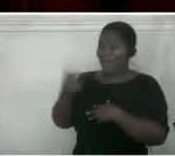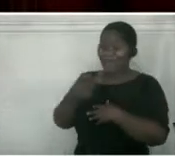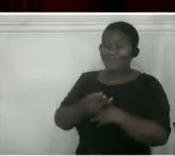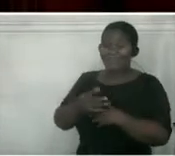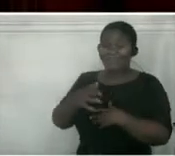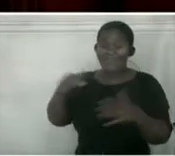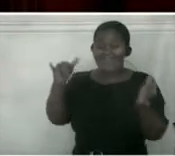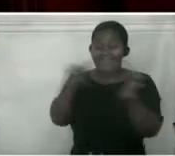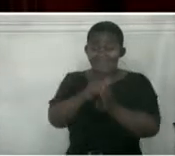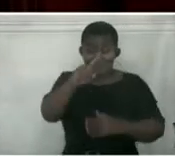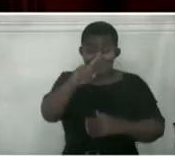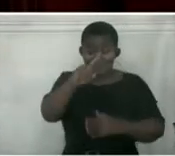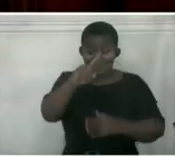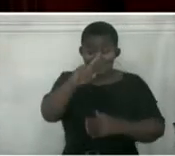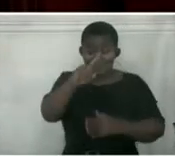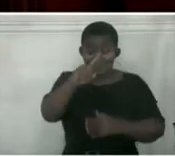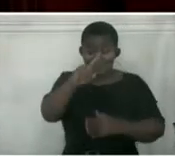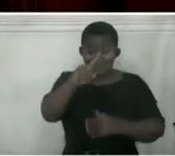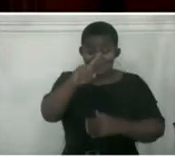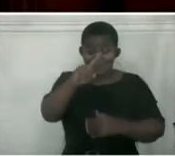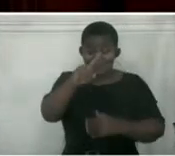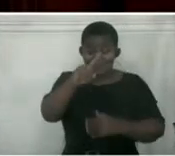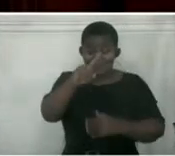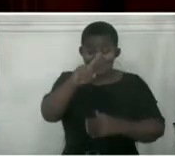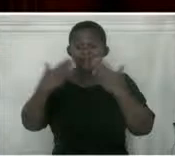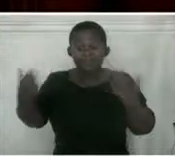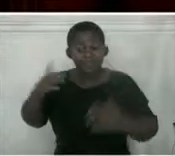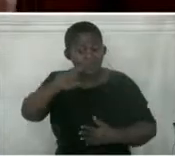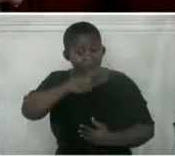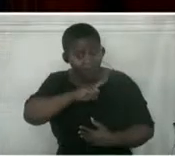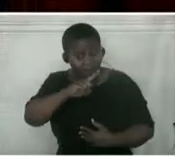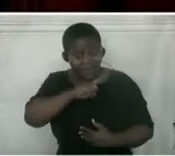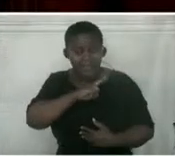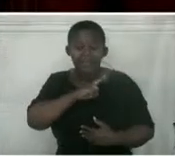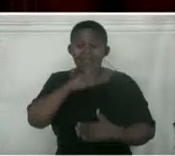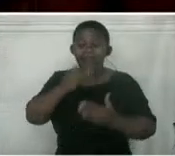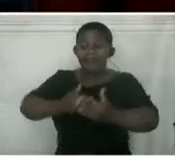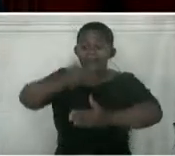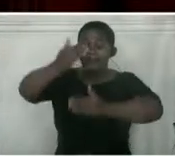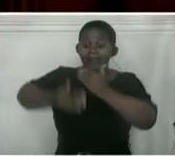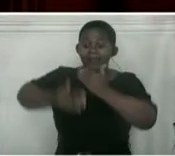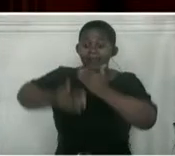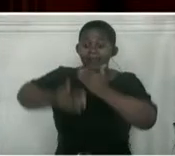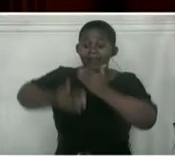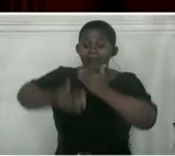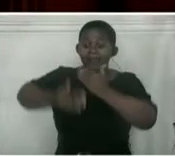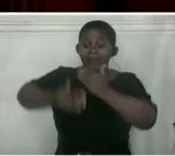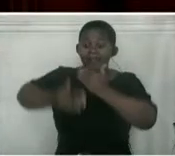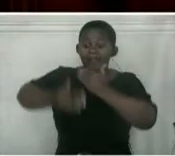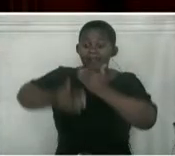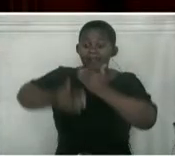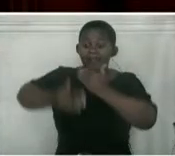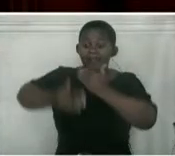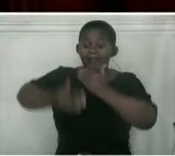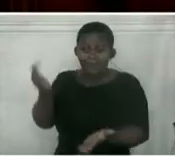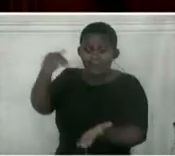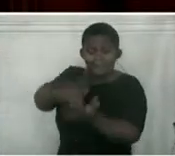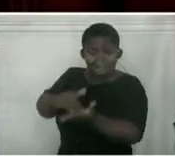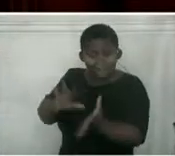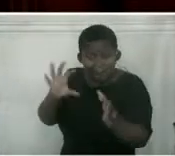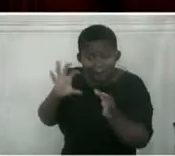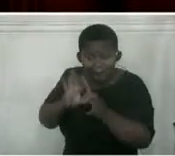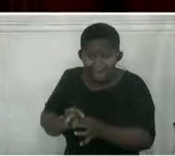That's why I thank her. I thank her because even after ukhawulishwa kanje, mangifika